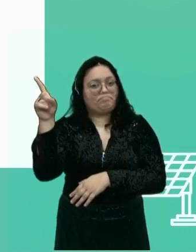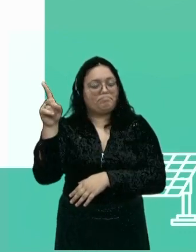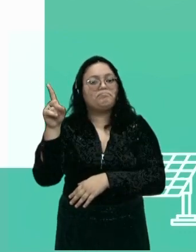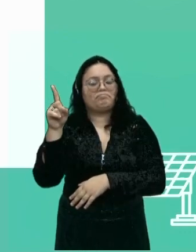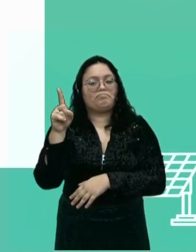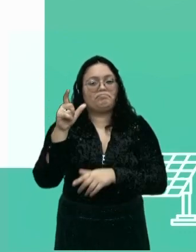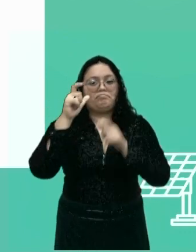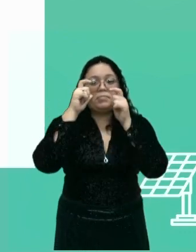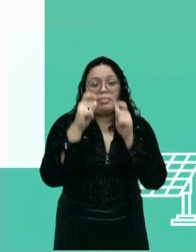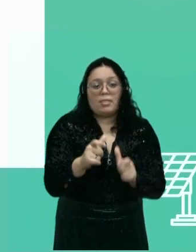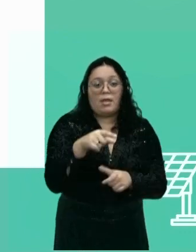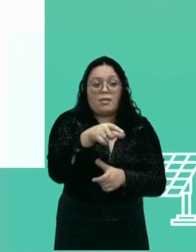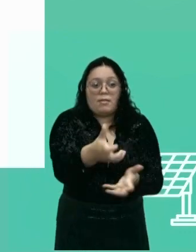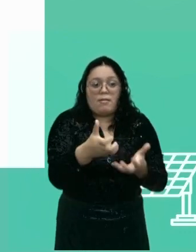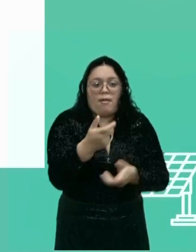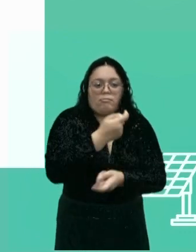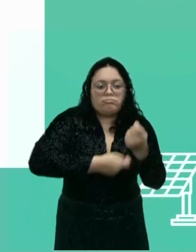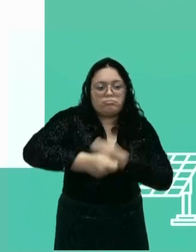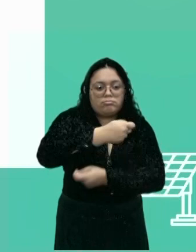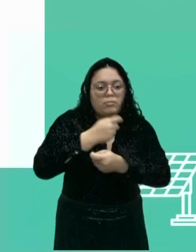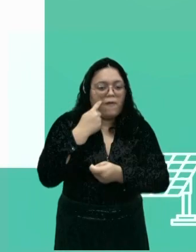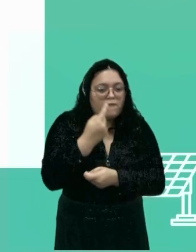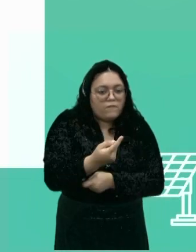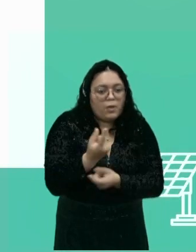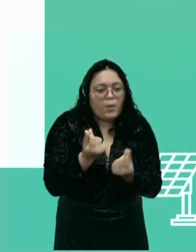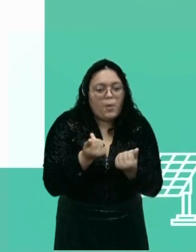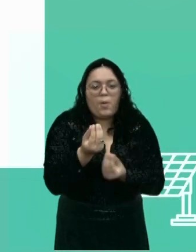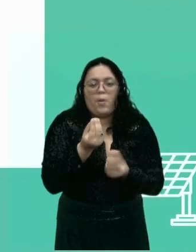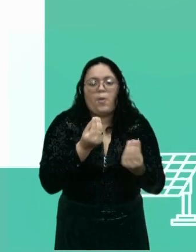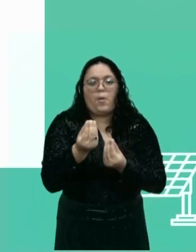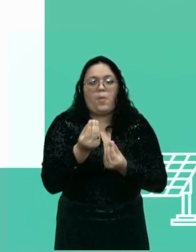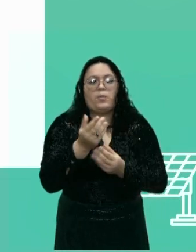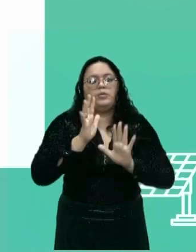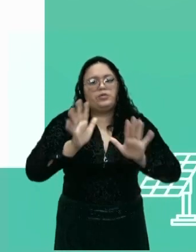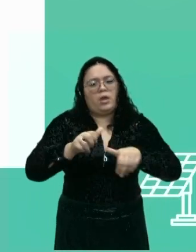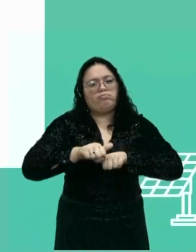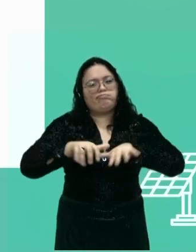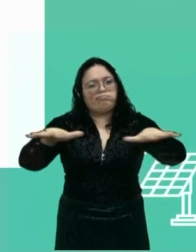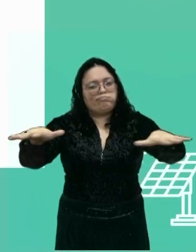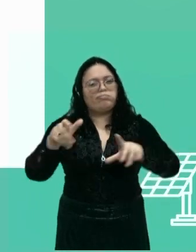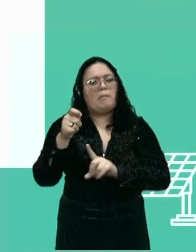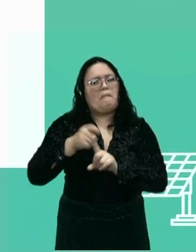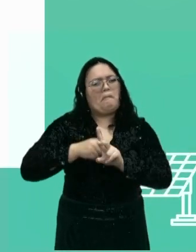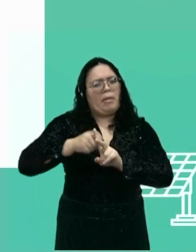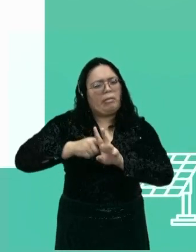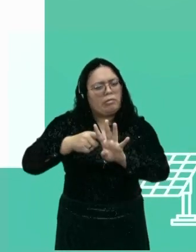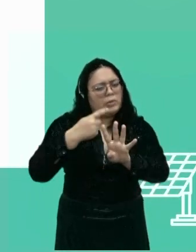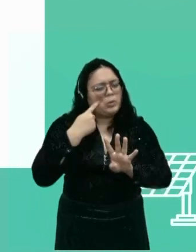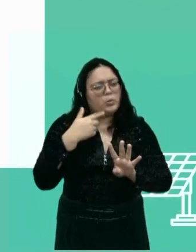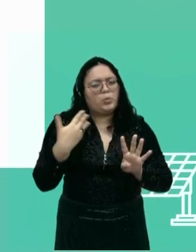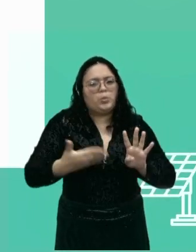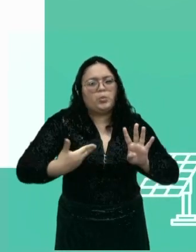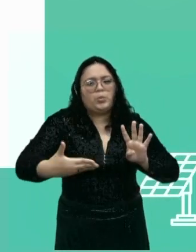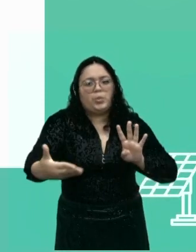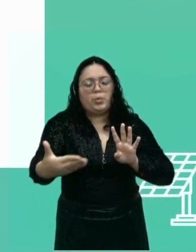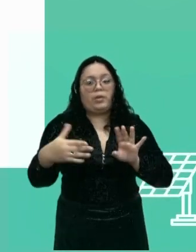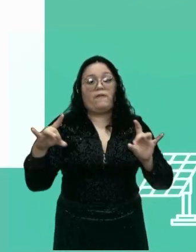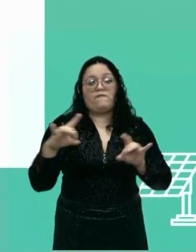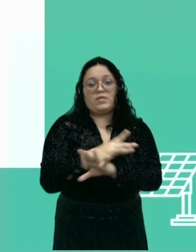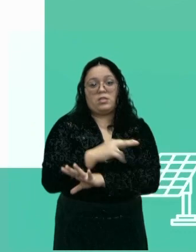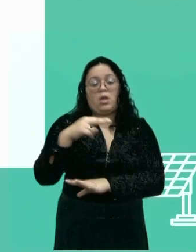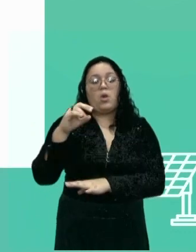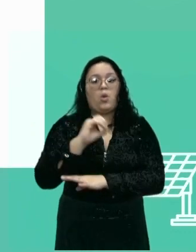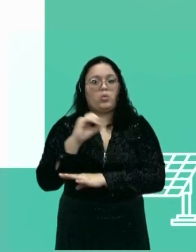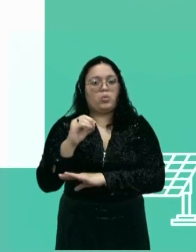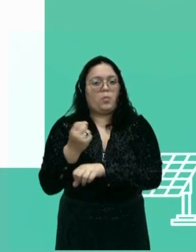These consultations were open for a number of months and then closed in October last year. And then our Department for